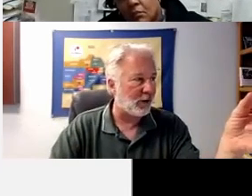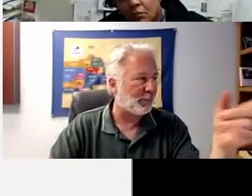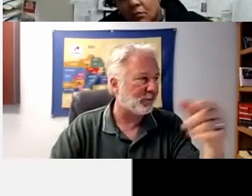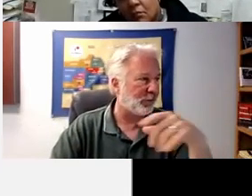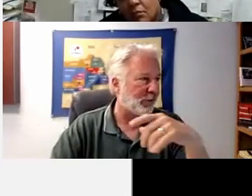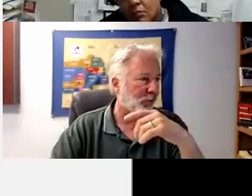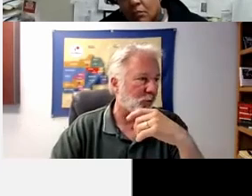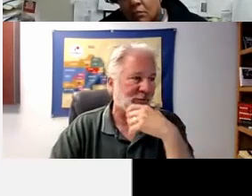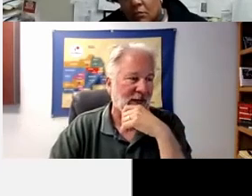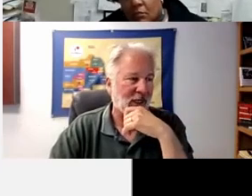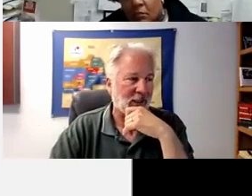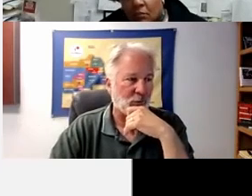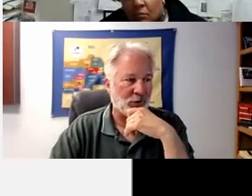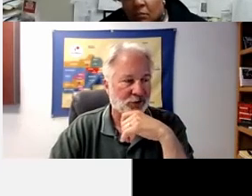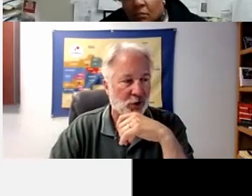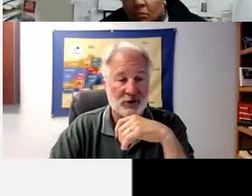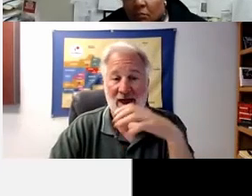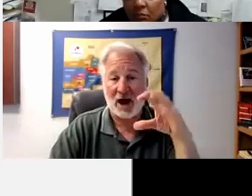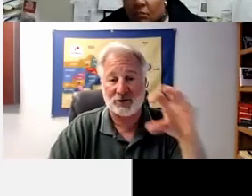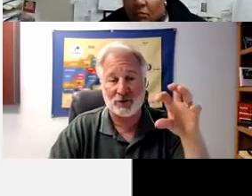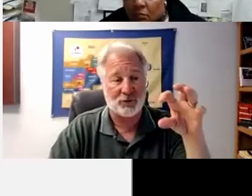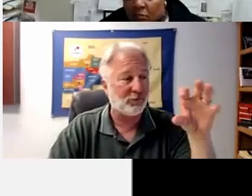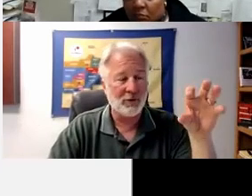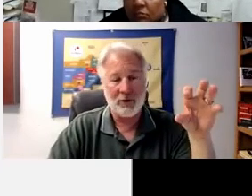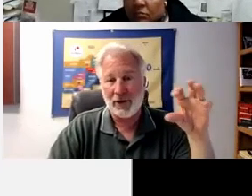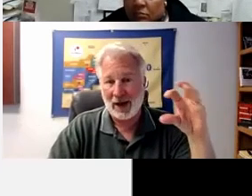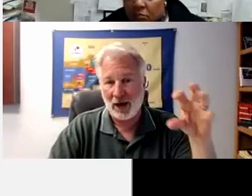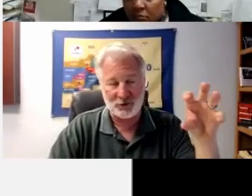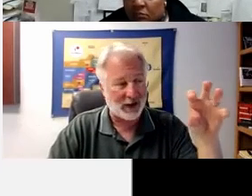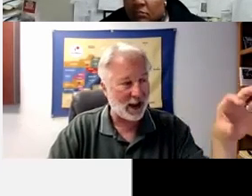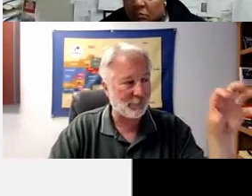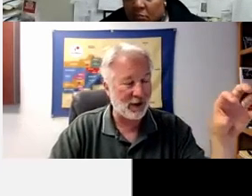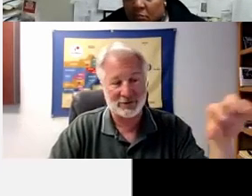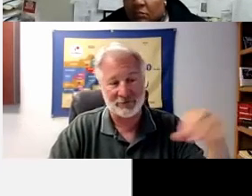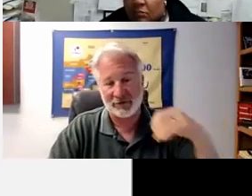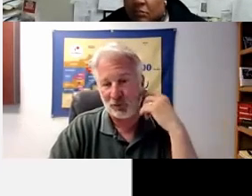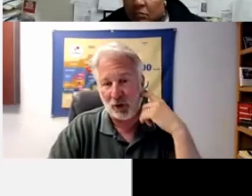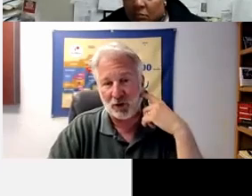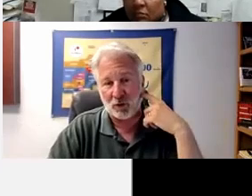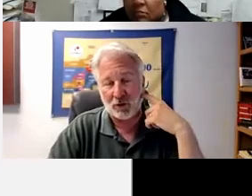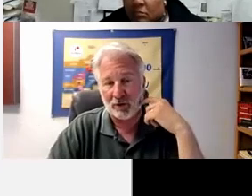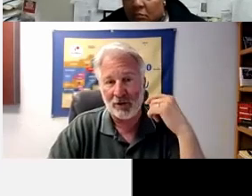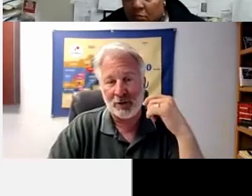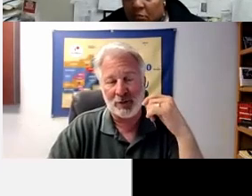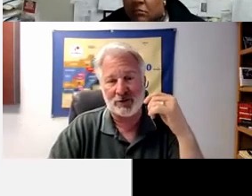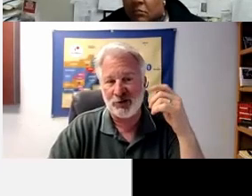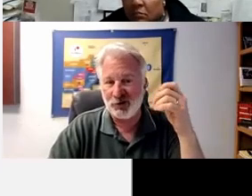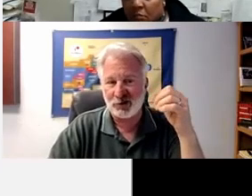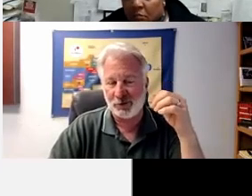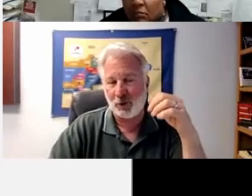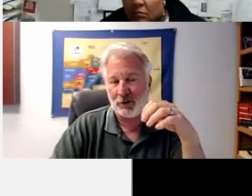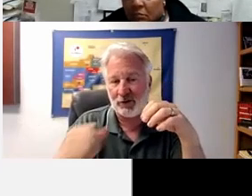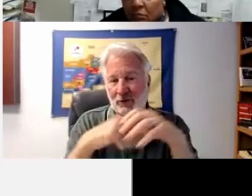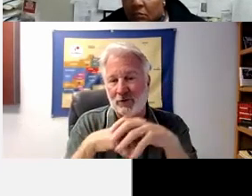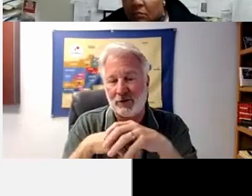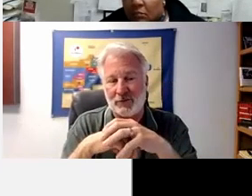Able Opportunity website, we showing the how-to, like how to do the iPad, stuff like that was way cool. Because usually